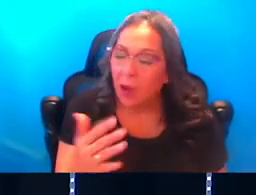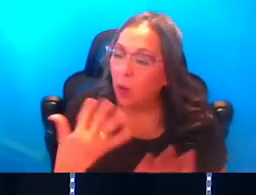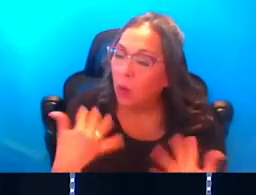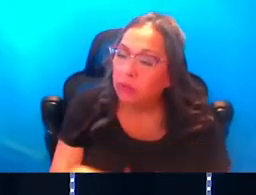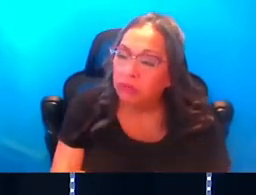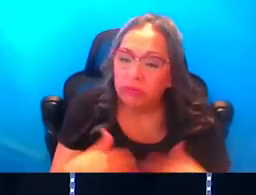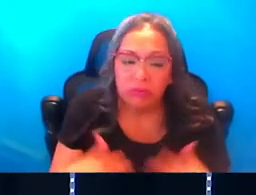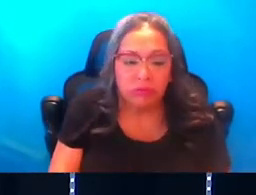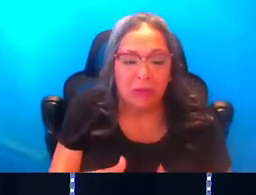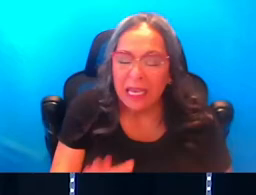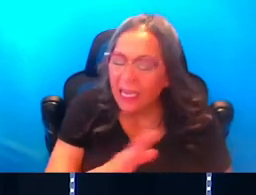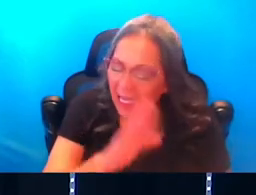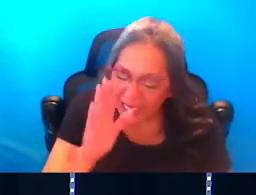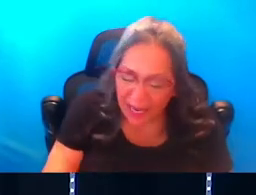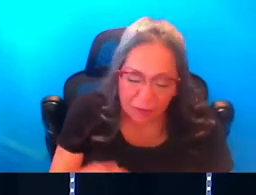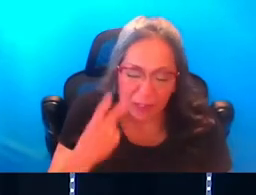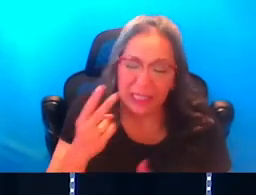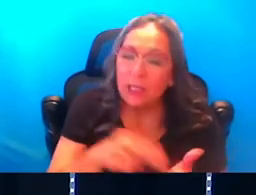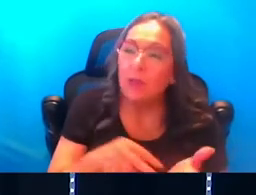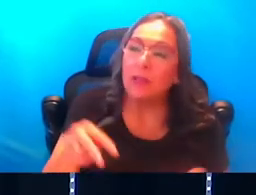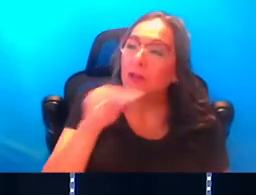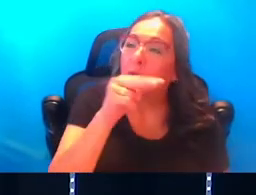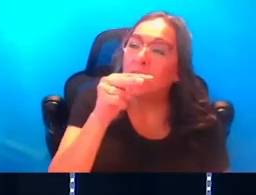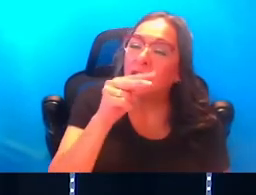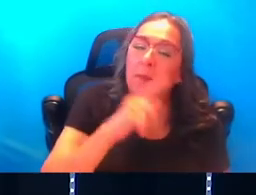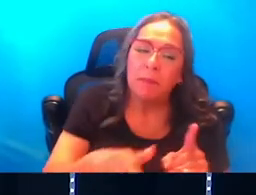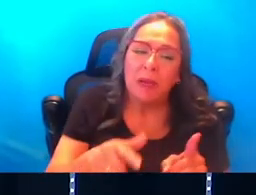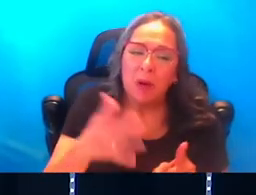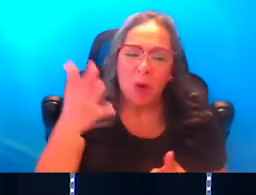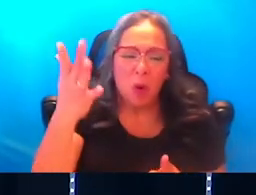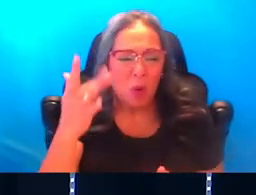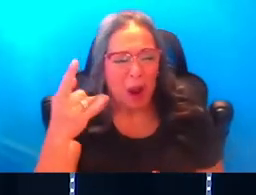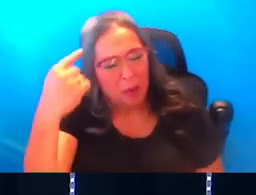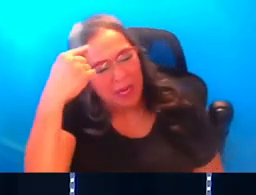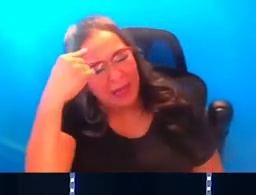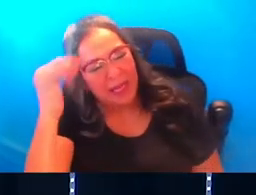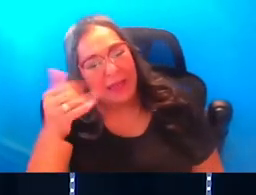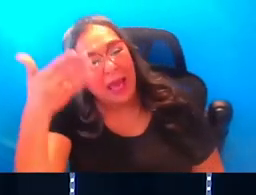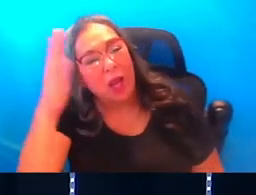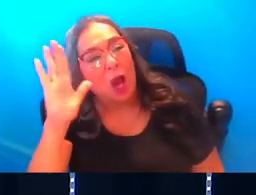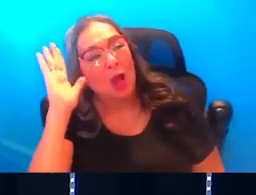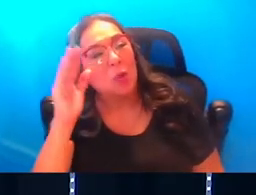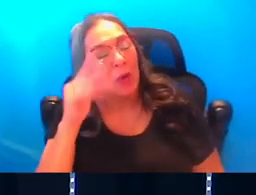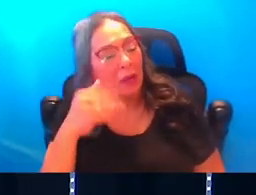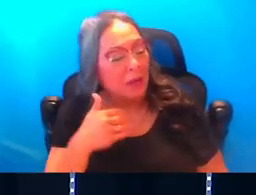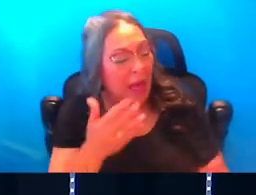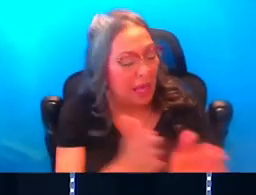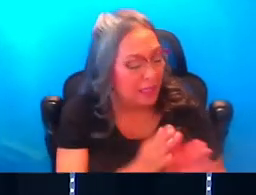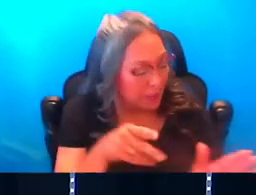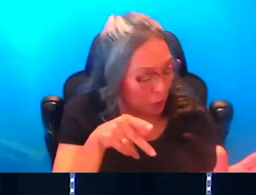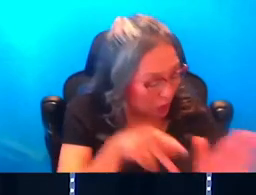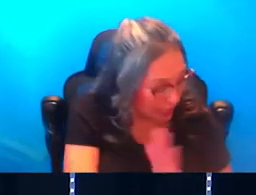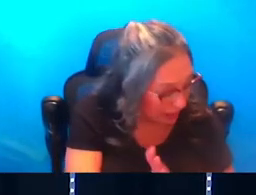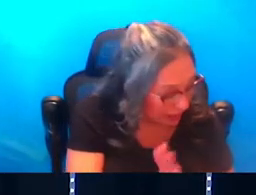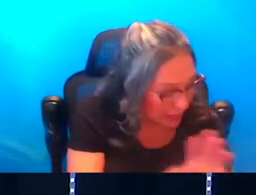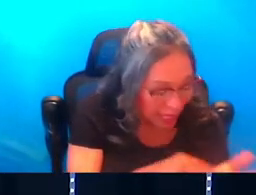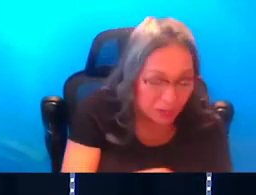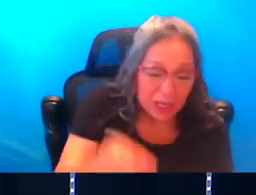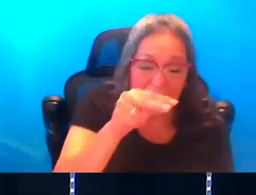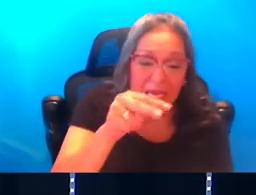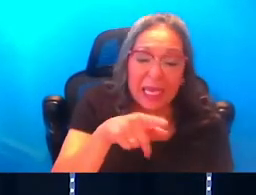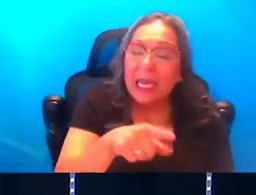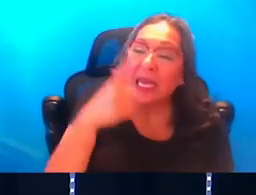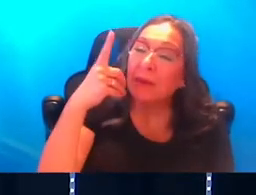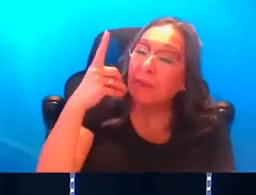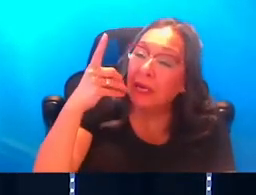had not seen resurrection up until that point. Why in the world would he think that? The reason he thought is because he's a man of faith, and he's trying to put it together.